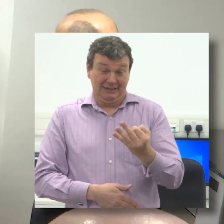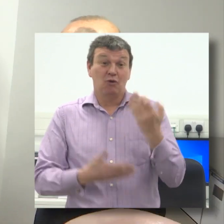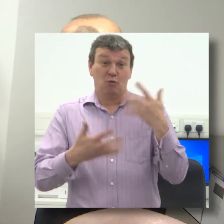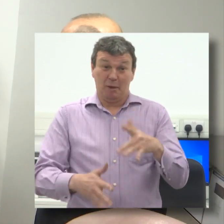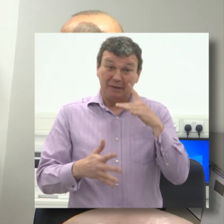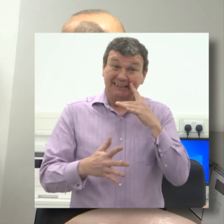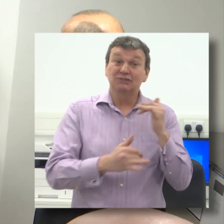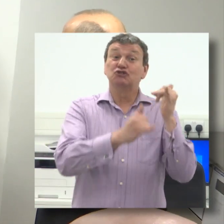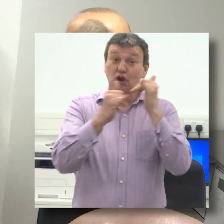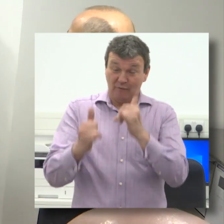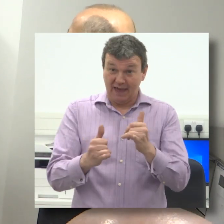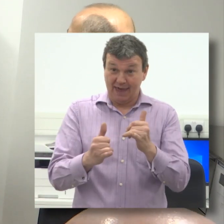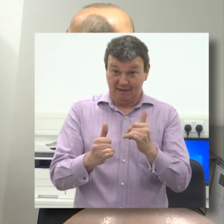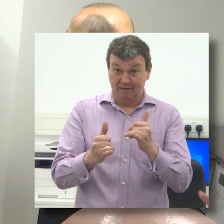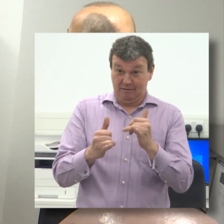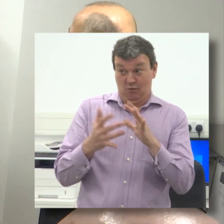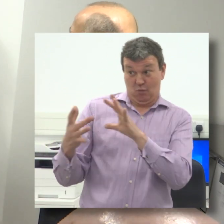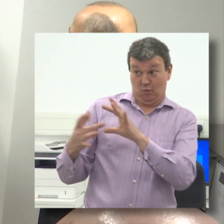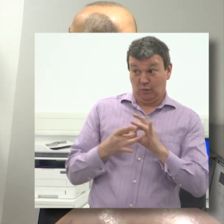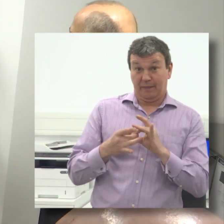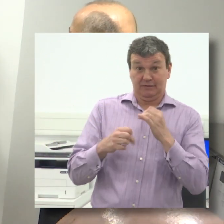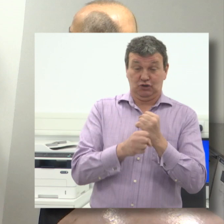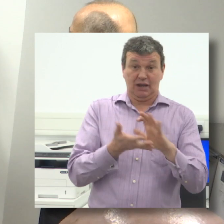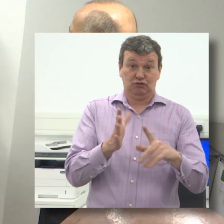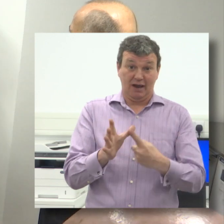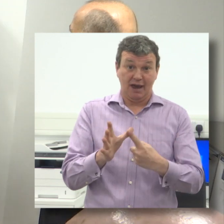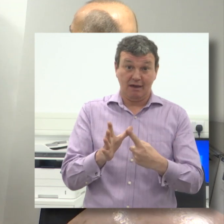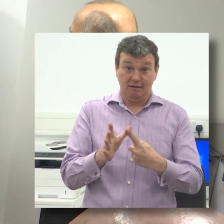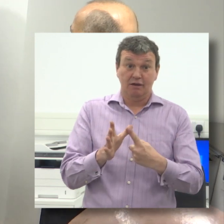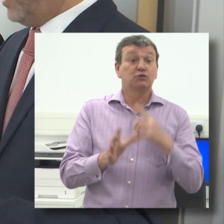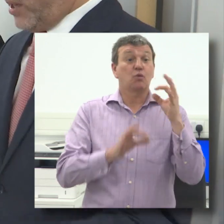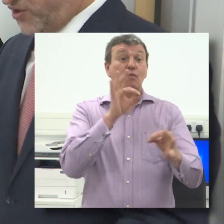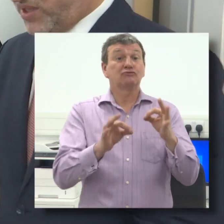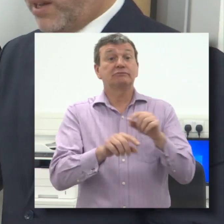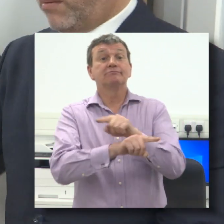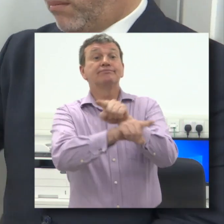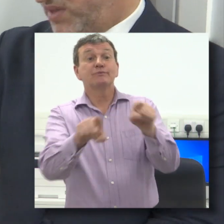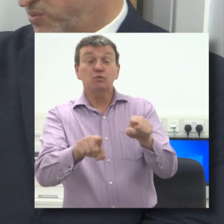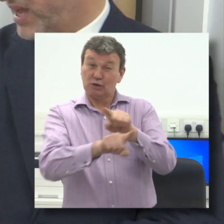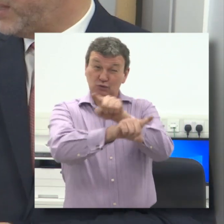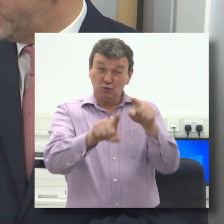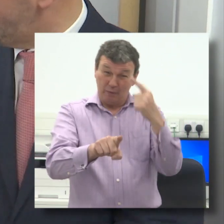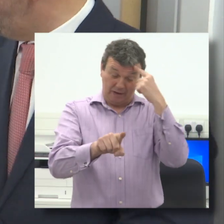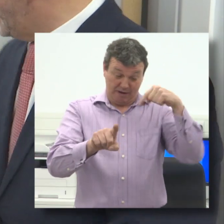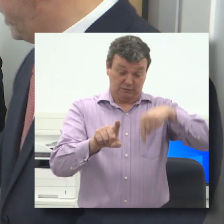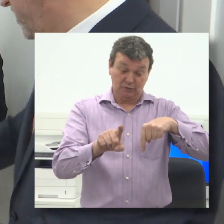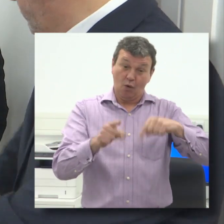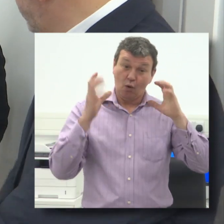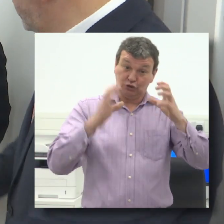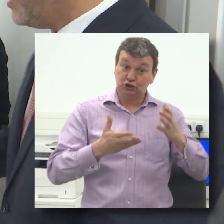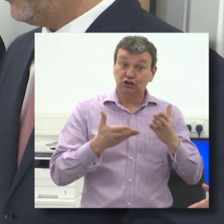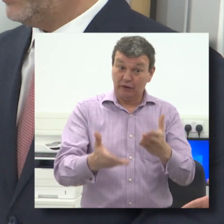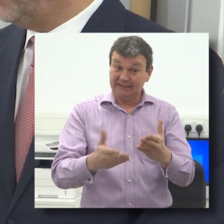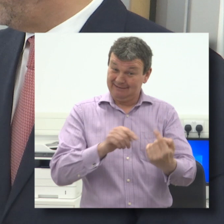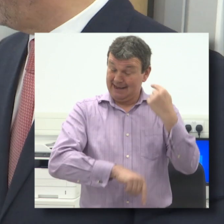together with the GHA of what we thought about the audiology service. So yeah, it's been a long journey, and now they've